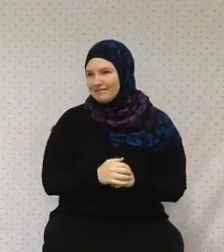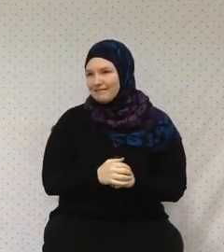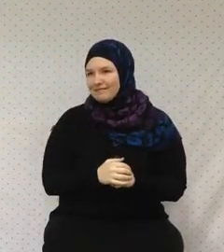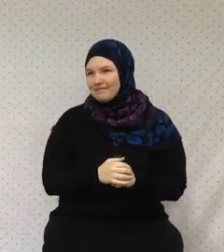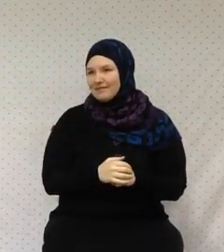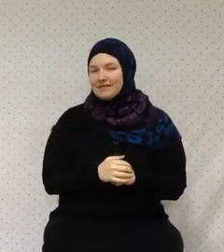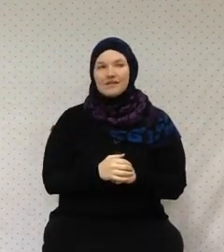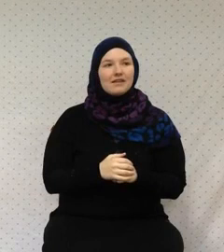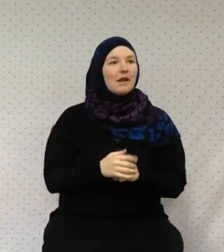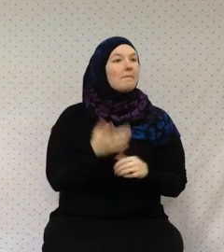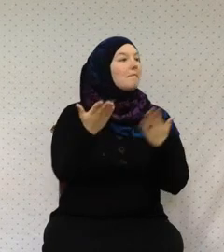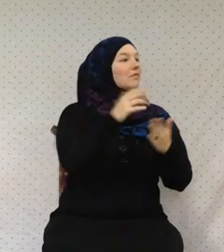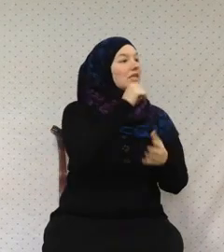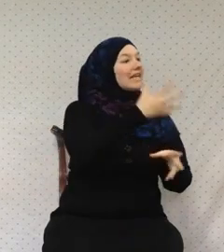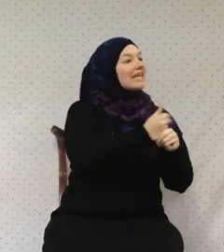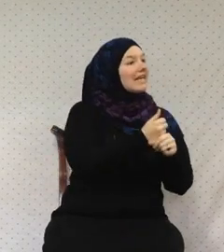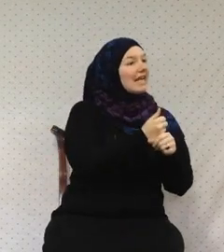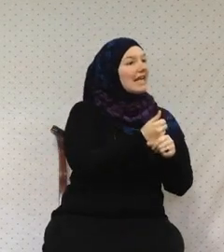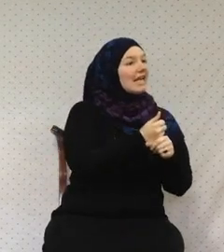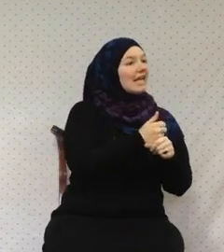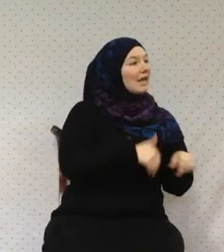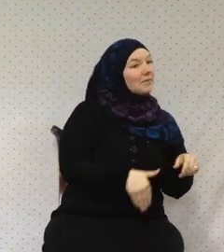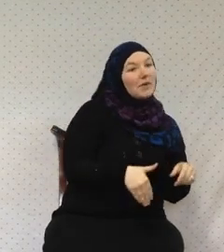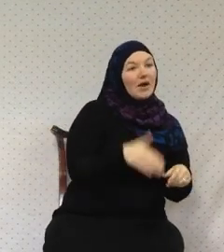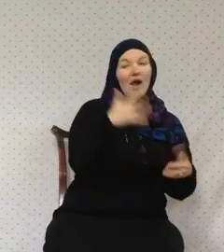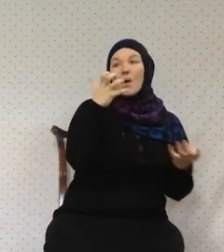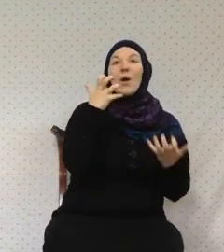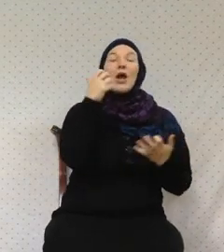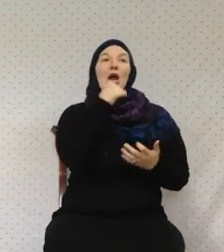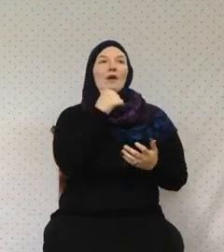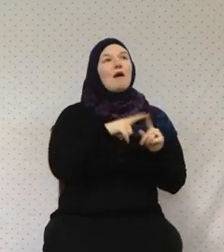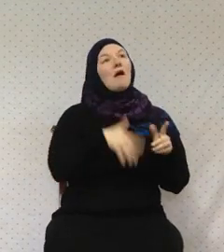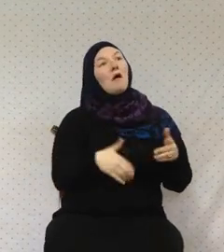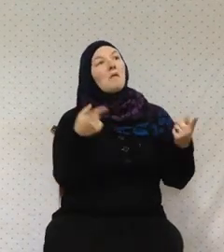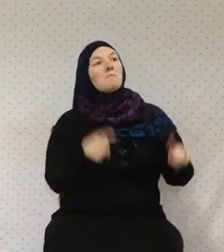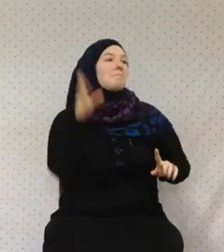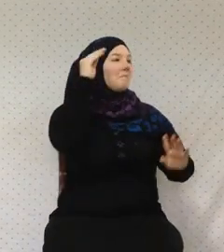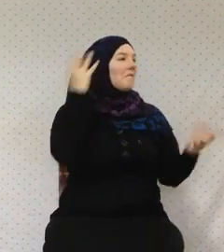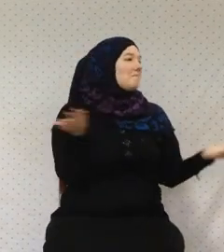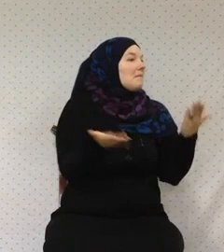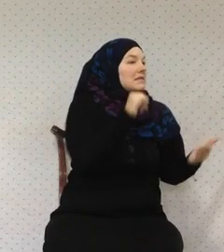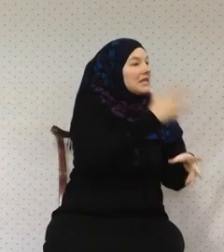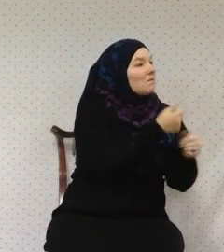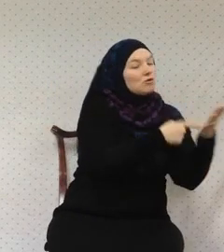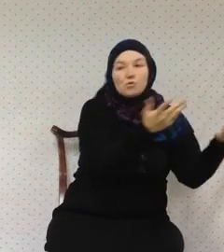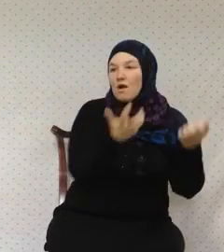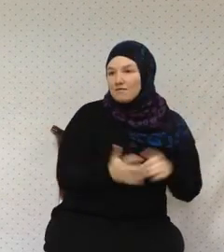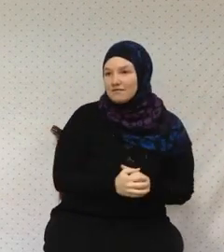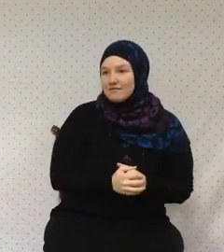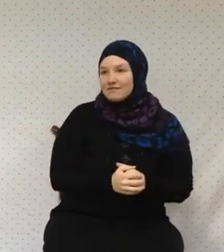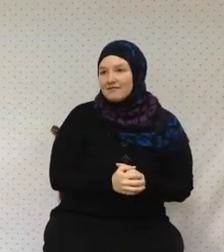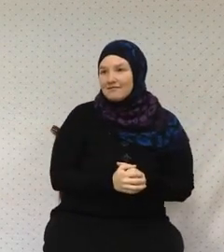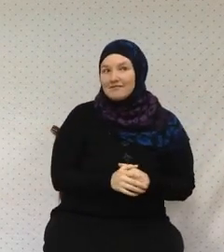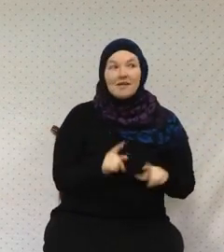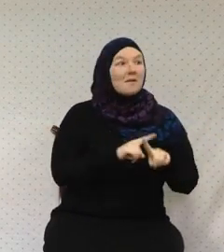you didn't get the boy you want, you didn't get the girl that you want, or anything else, but